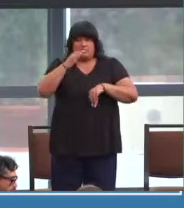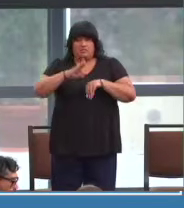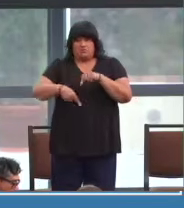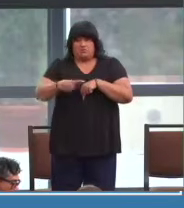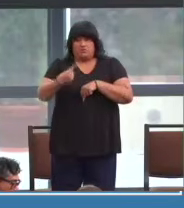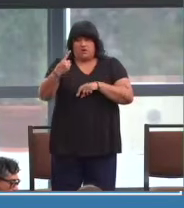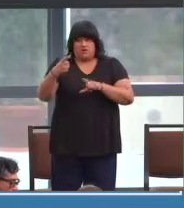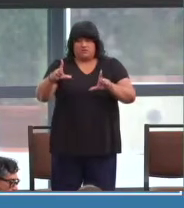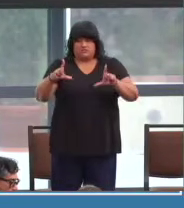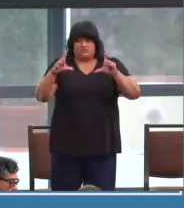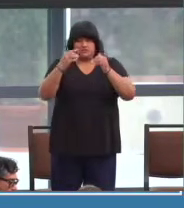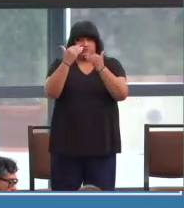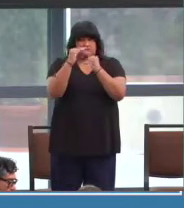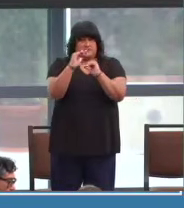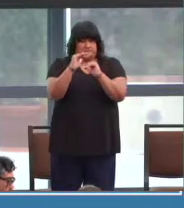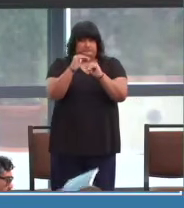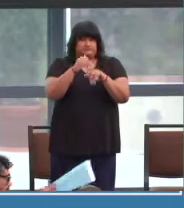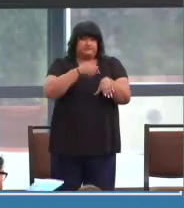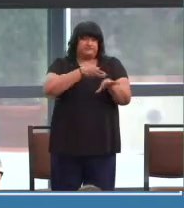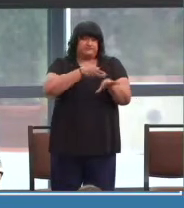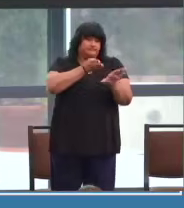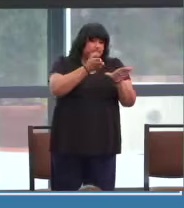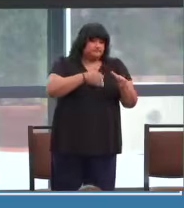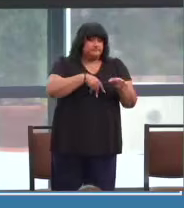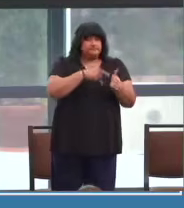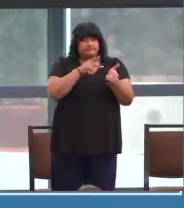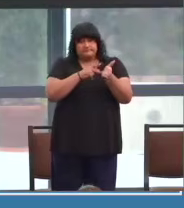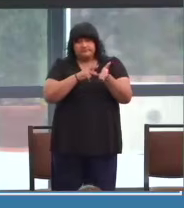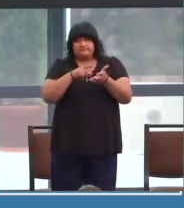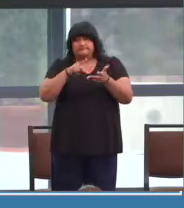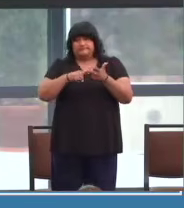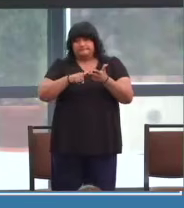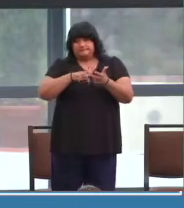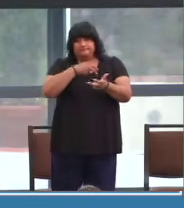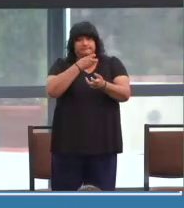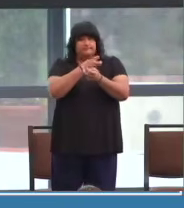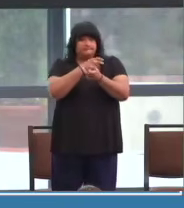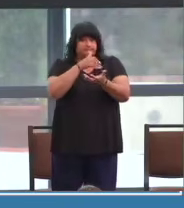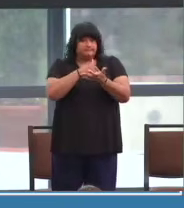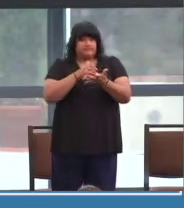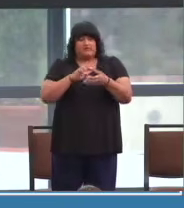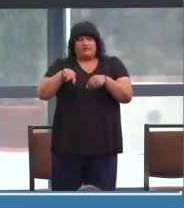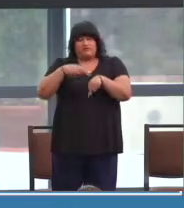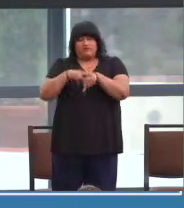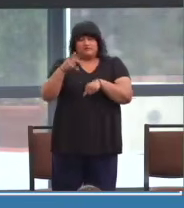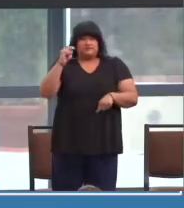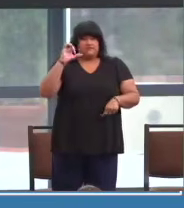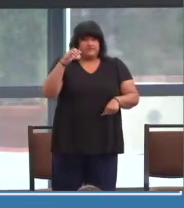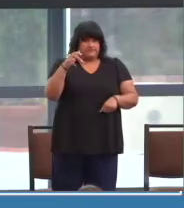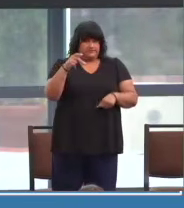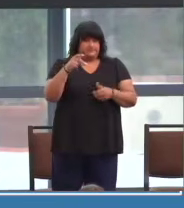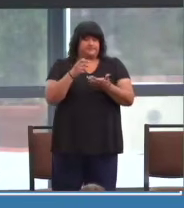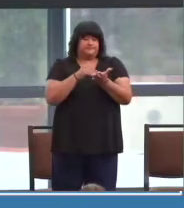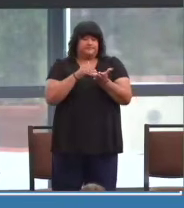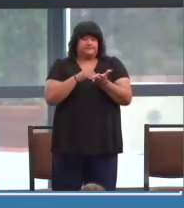the ophthalmologist, the dentist, the psychiatrist, the obstetrician, and of course, your primary care doctor. So I wouldn't say